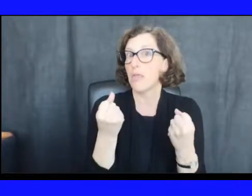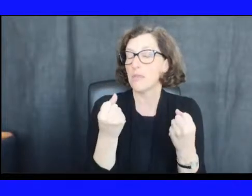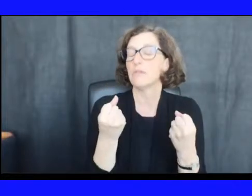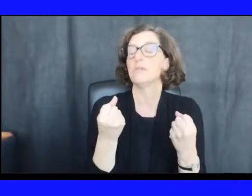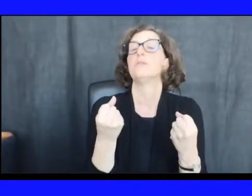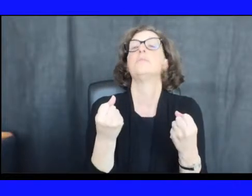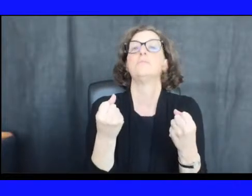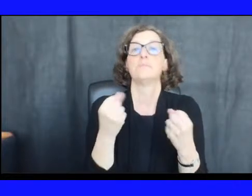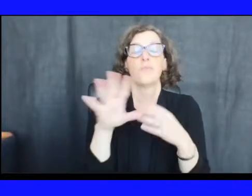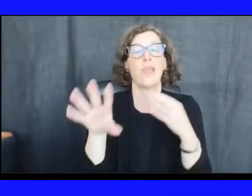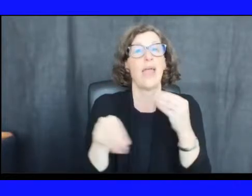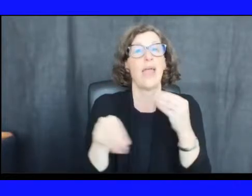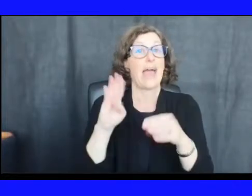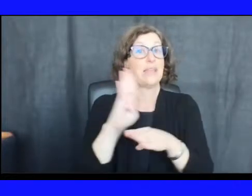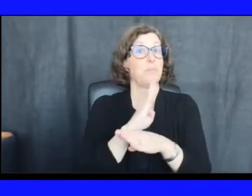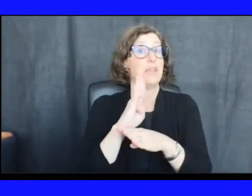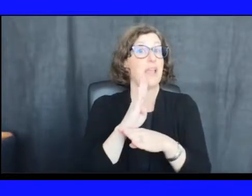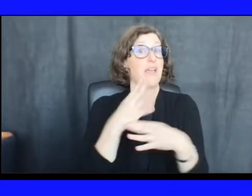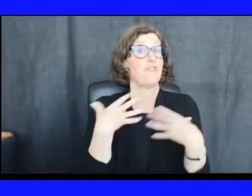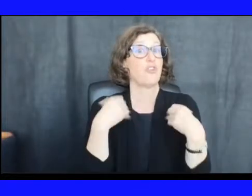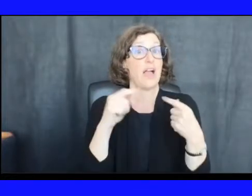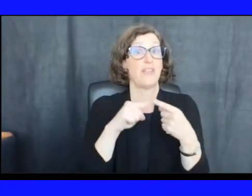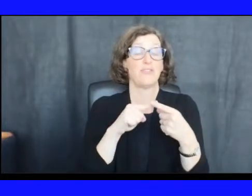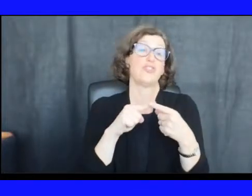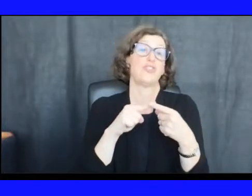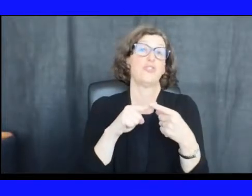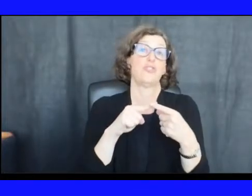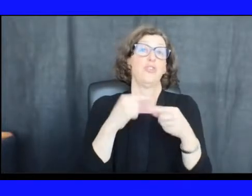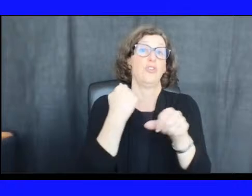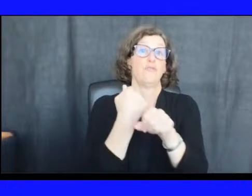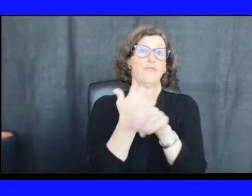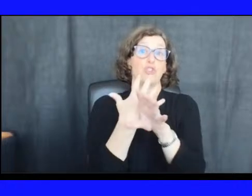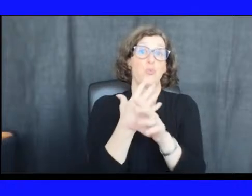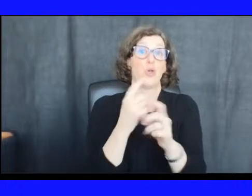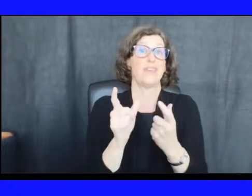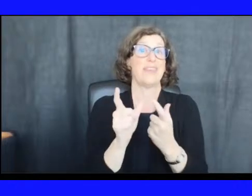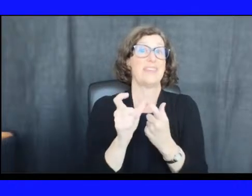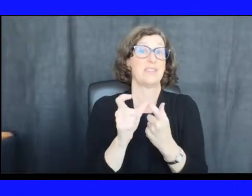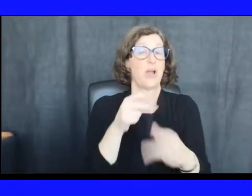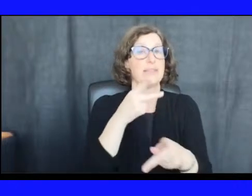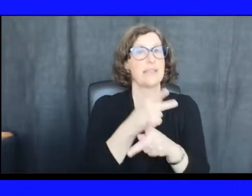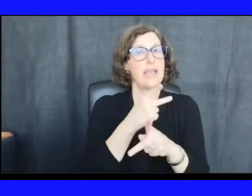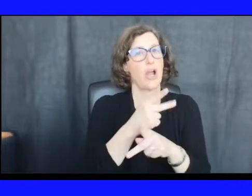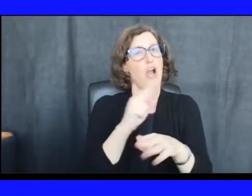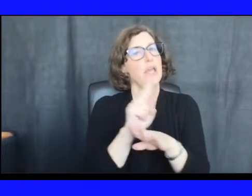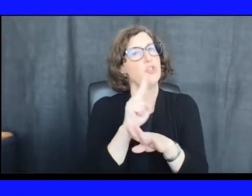our unique primary care patients dropped about 2,000,